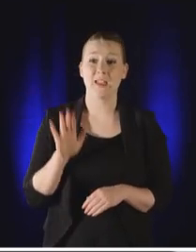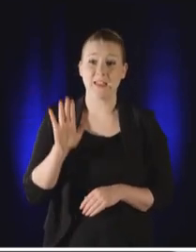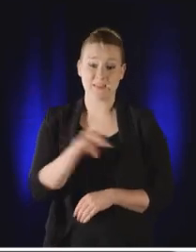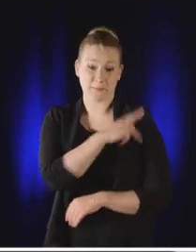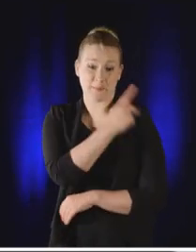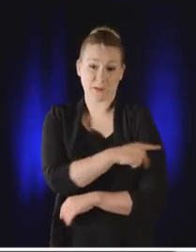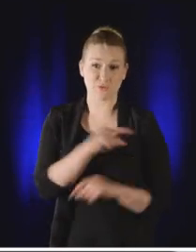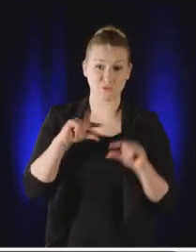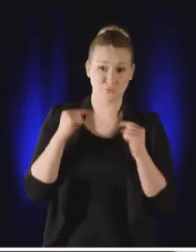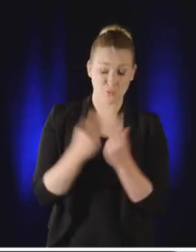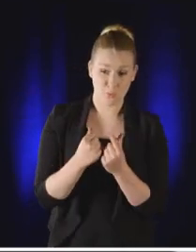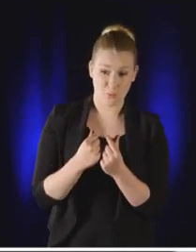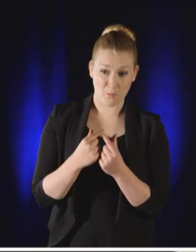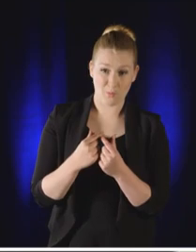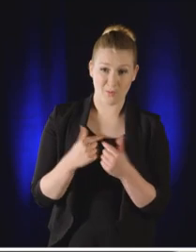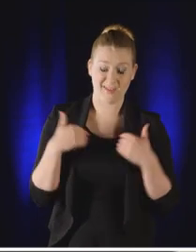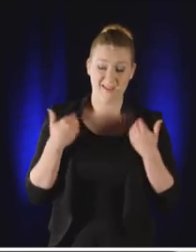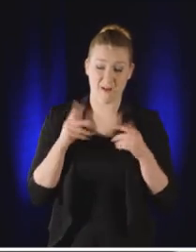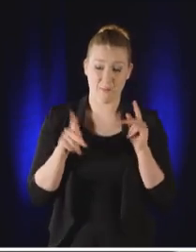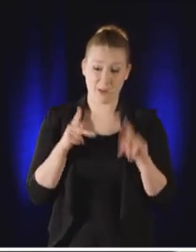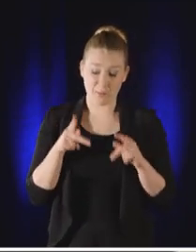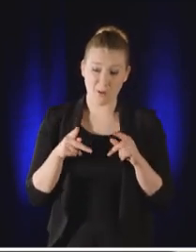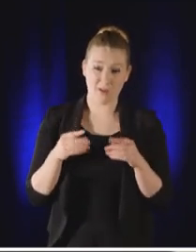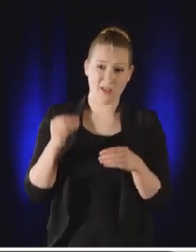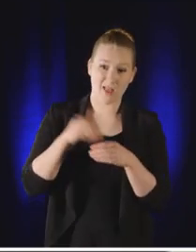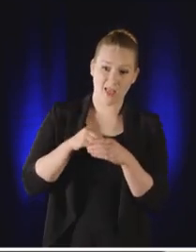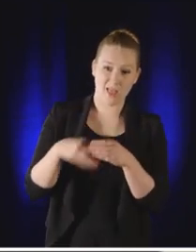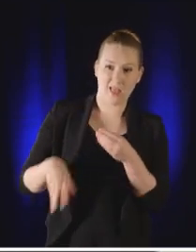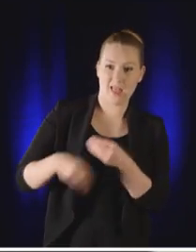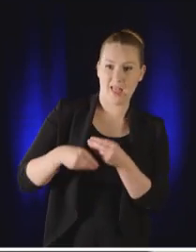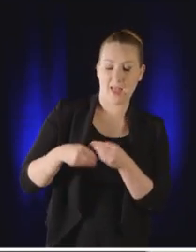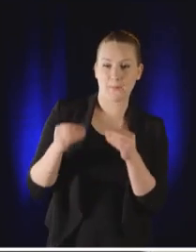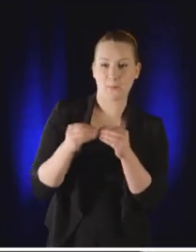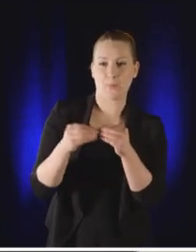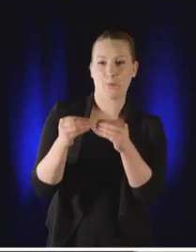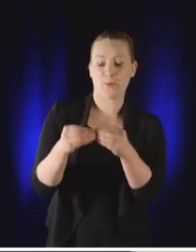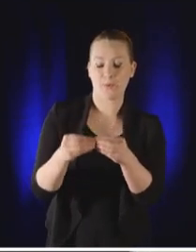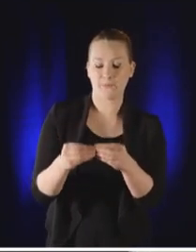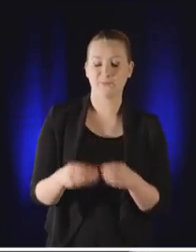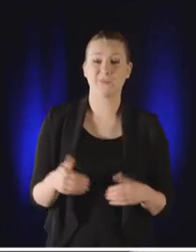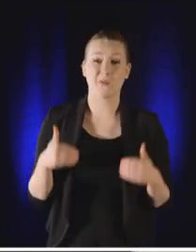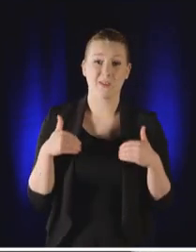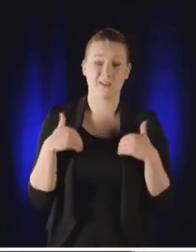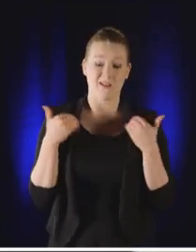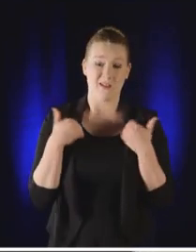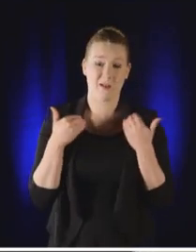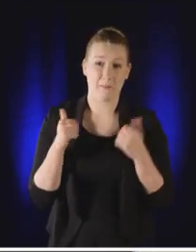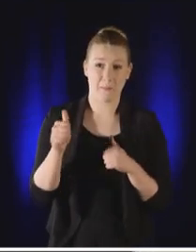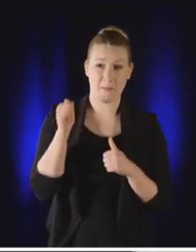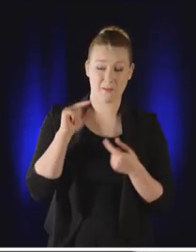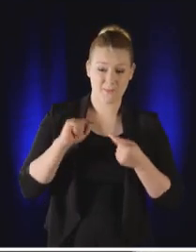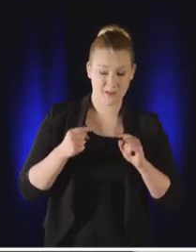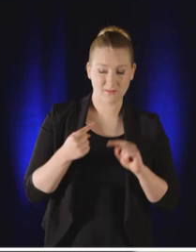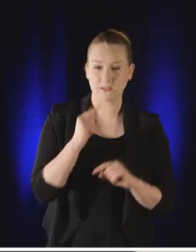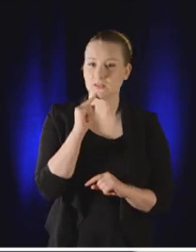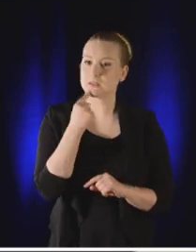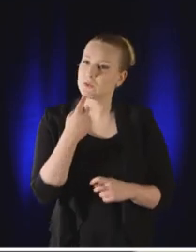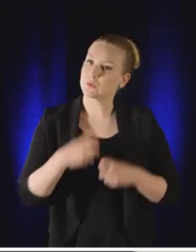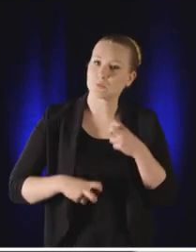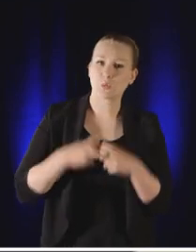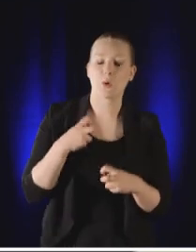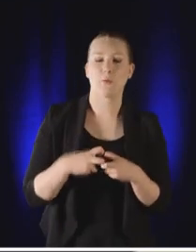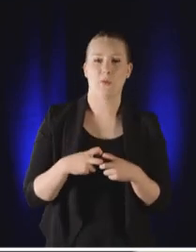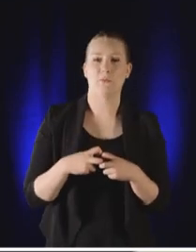increase of younger patients, and that back pain among youth was beginning to become a serious problem. But all of this being said, it